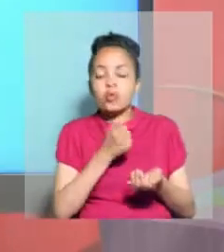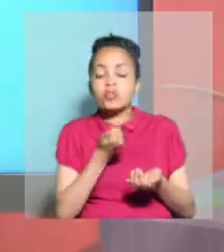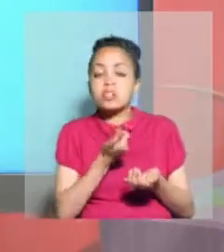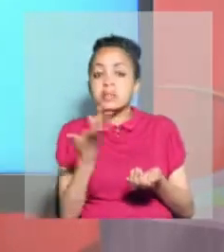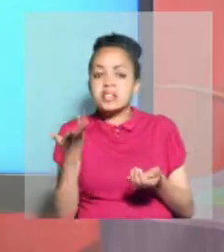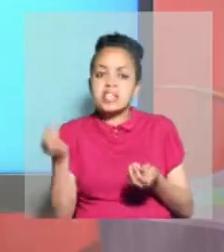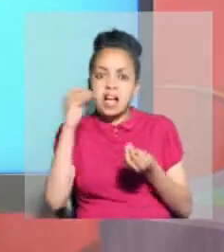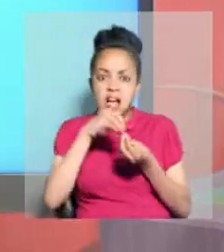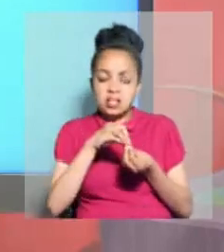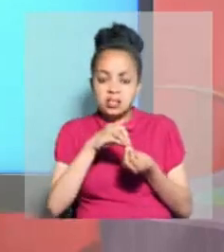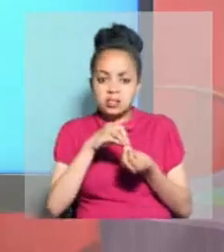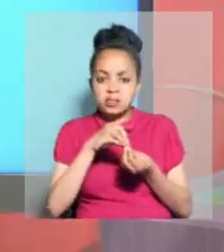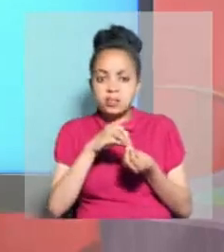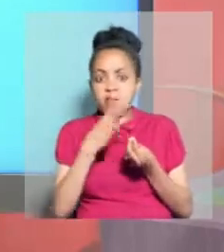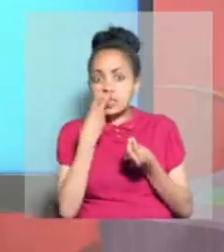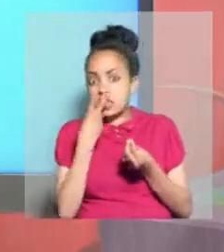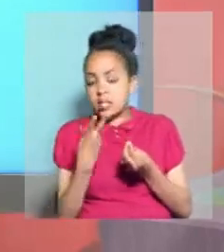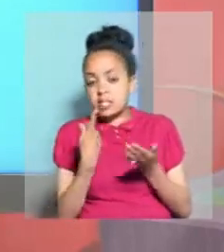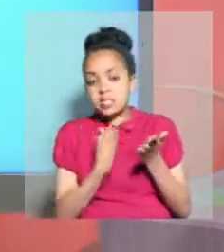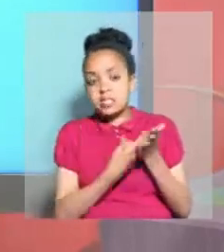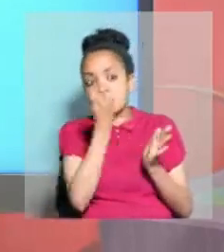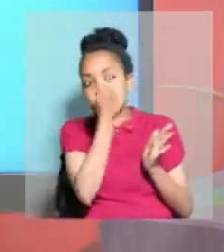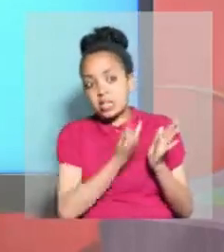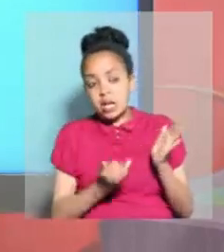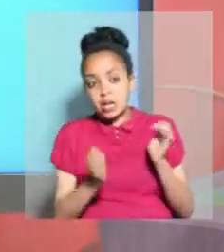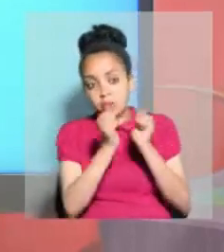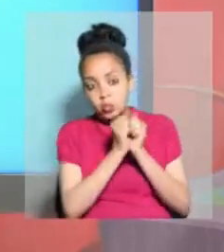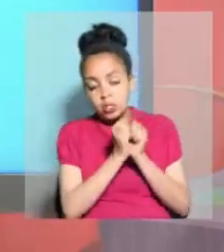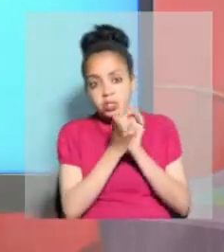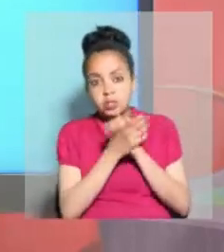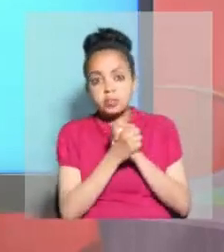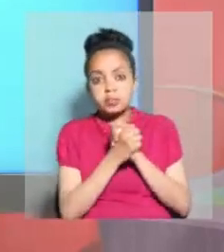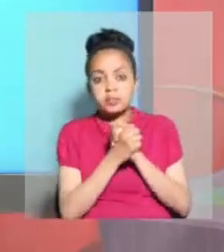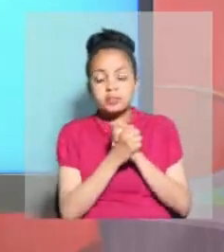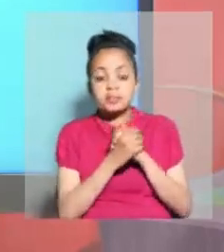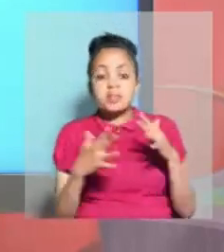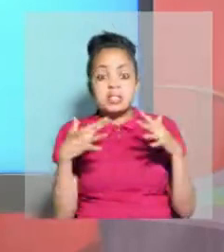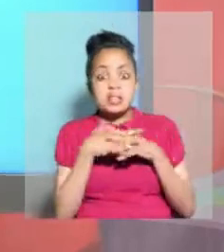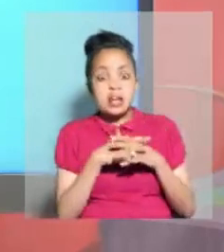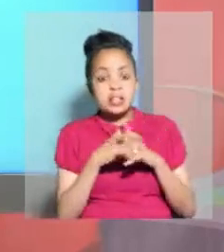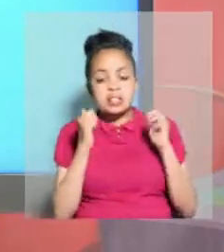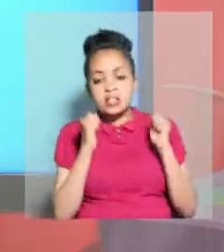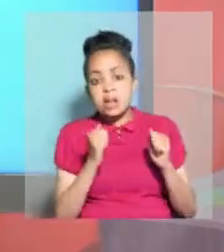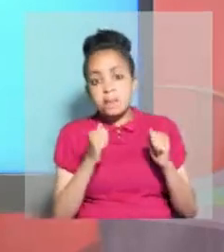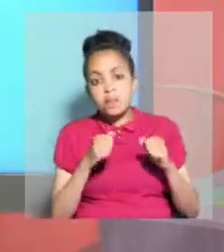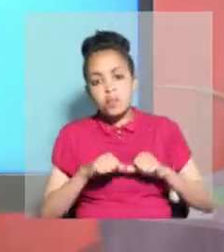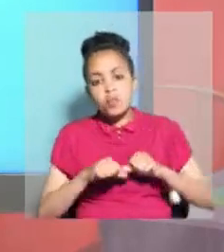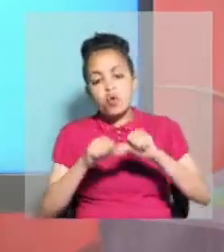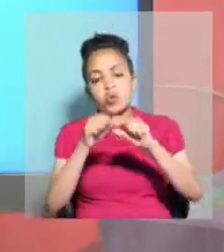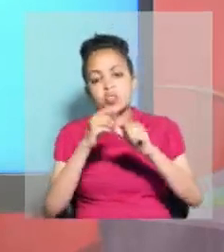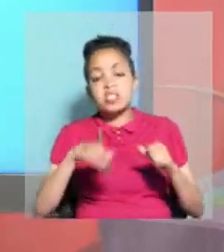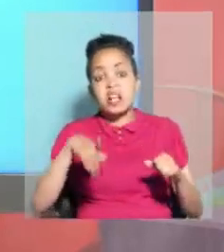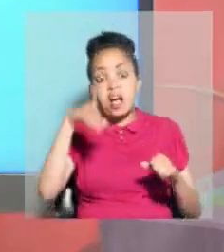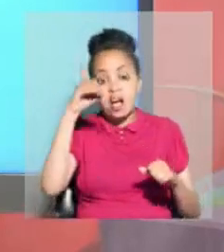it. Let's see this diagram together, student. The reaction can be proceed in high